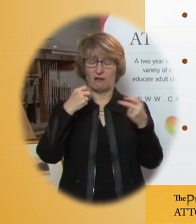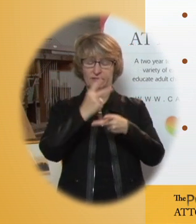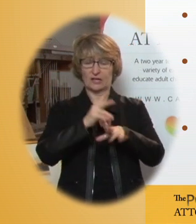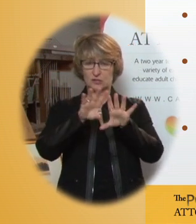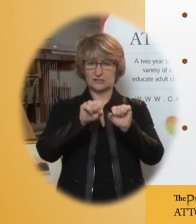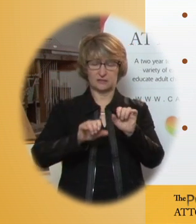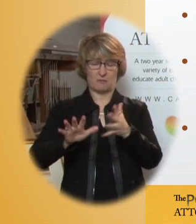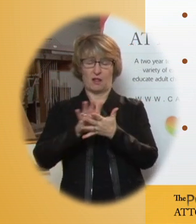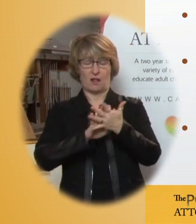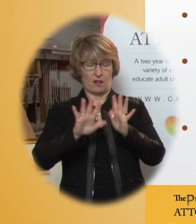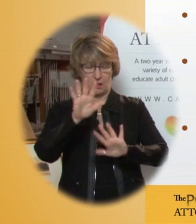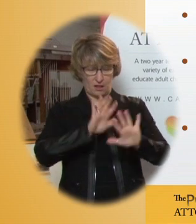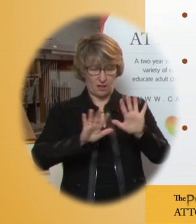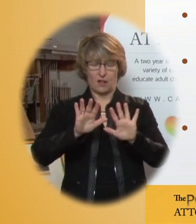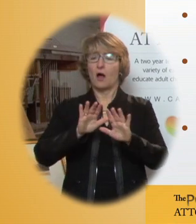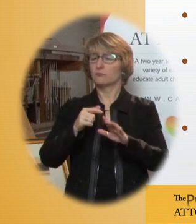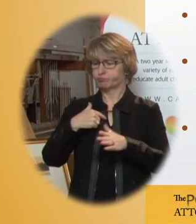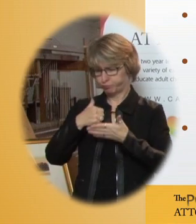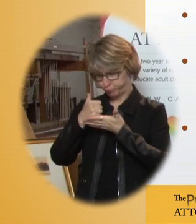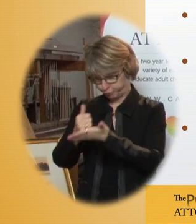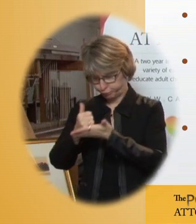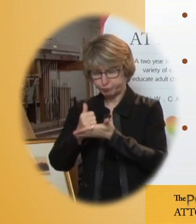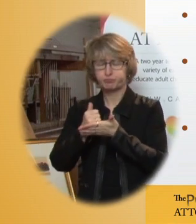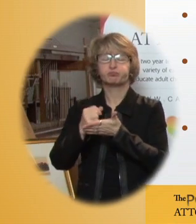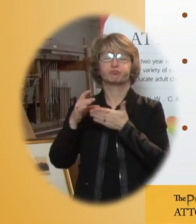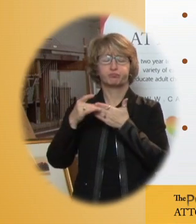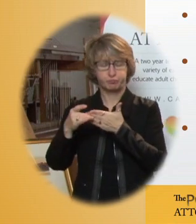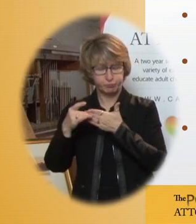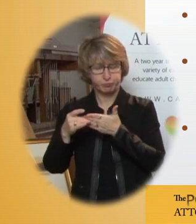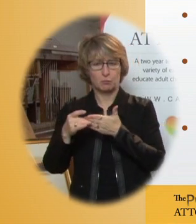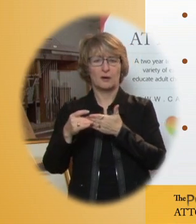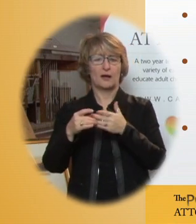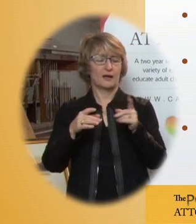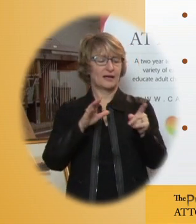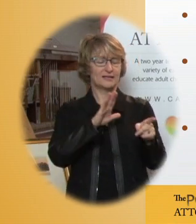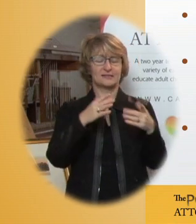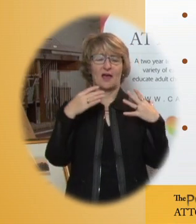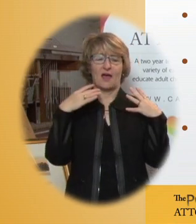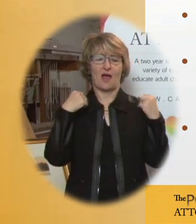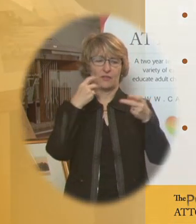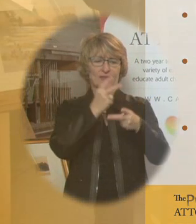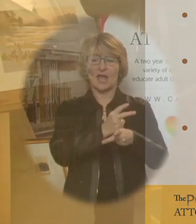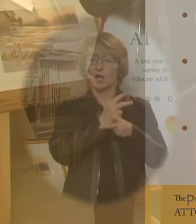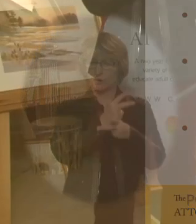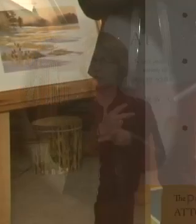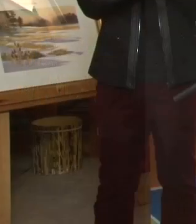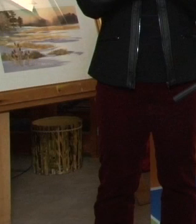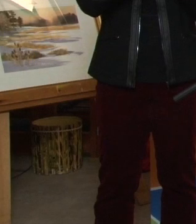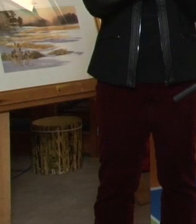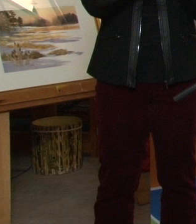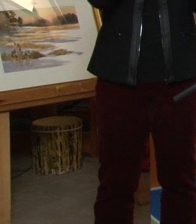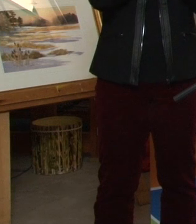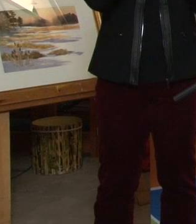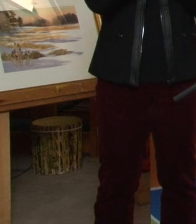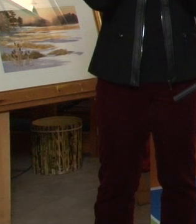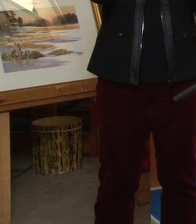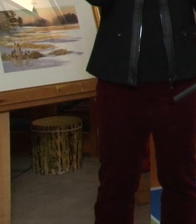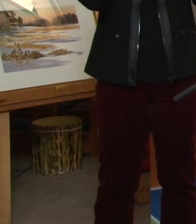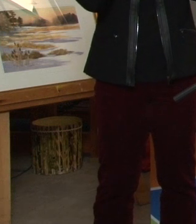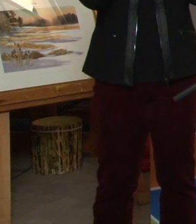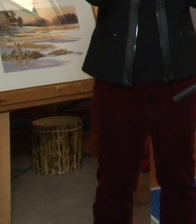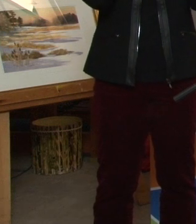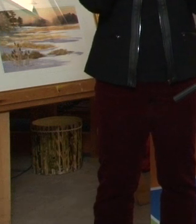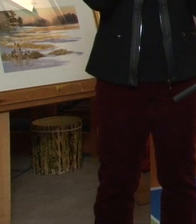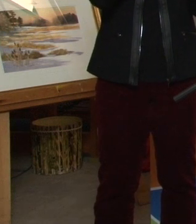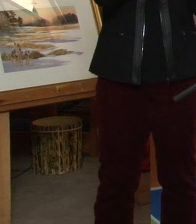dad, which is ongoing as per his status because his memory loss is getting worse. The other thing that happened with